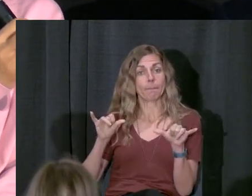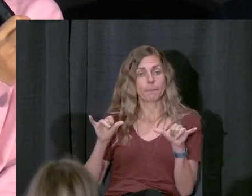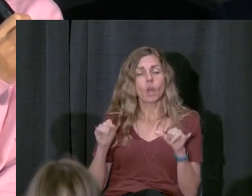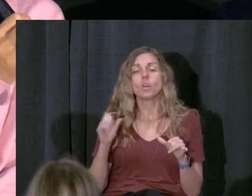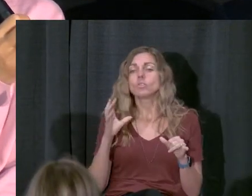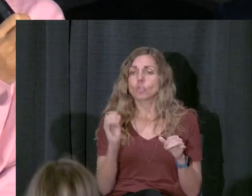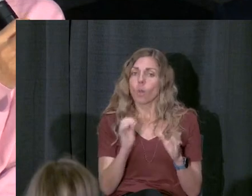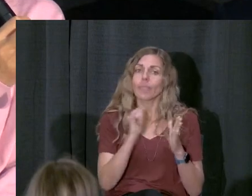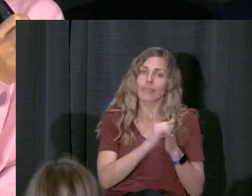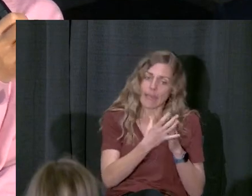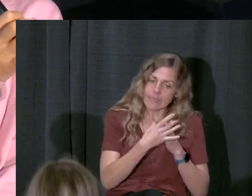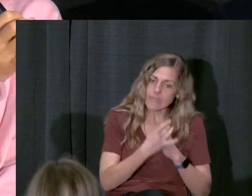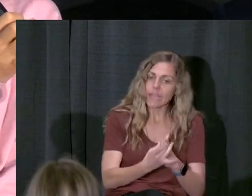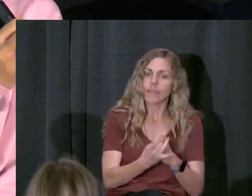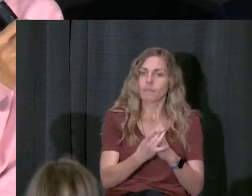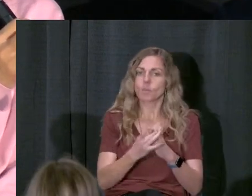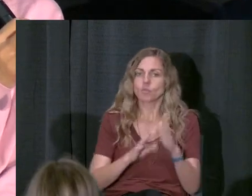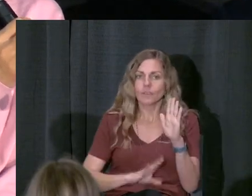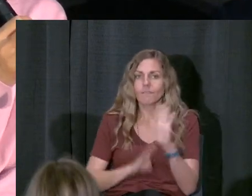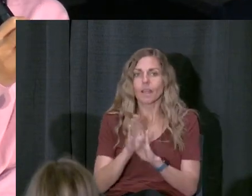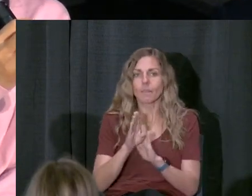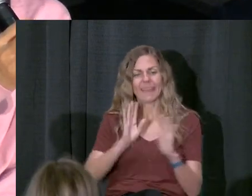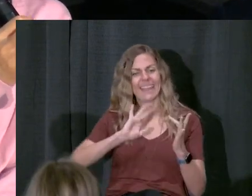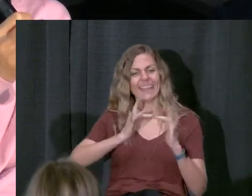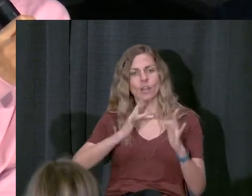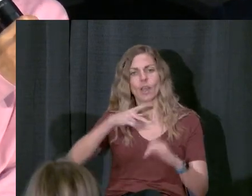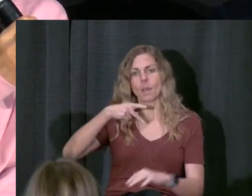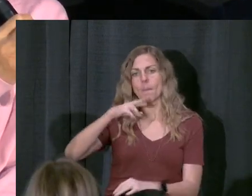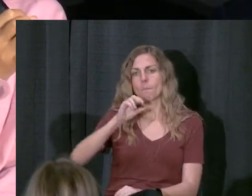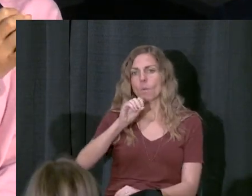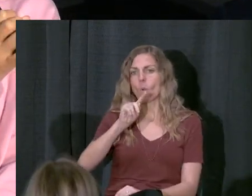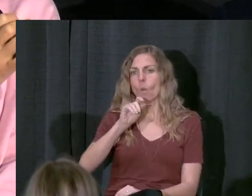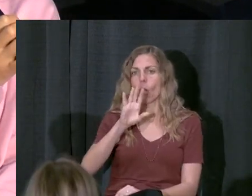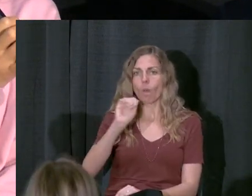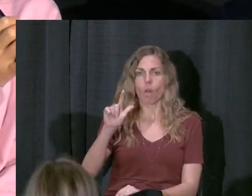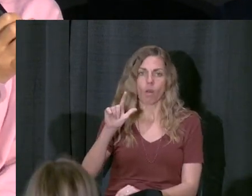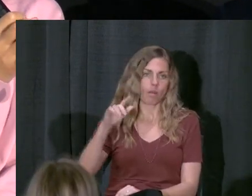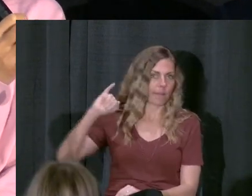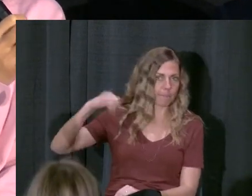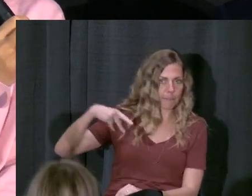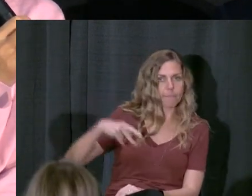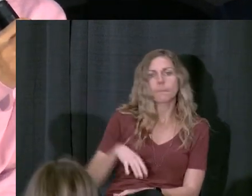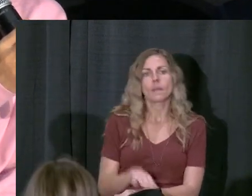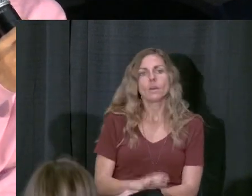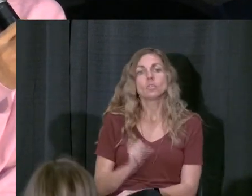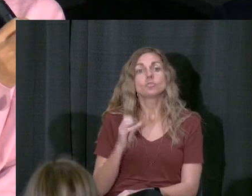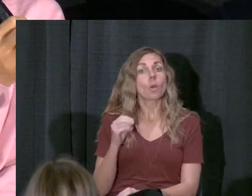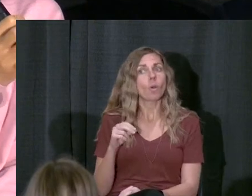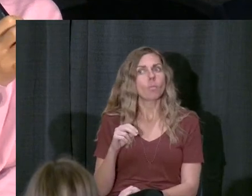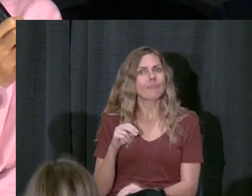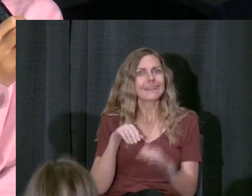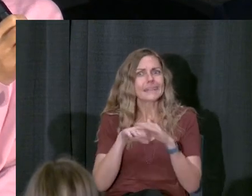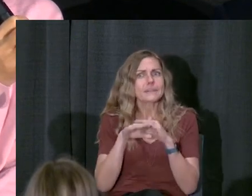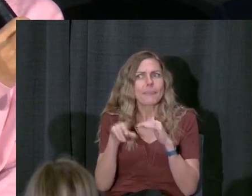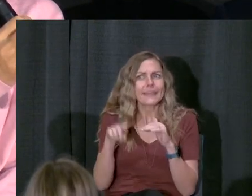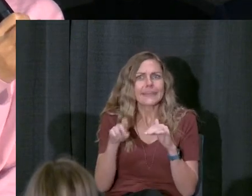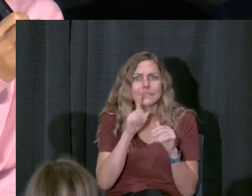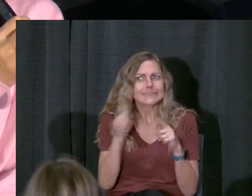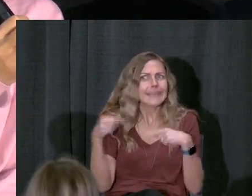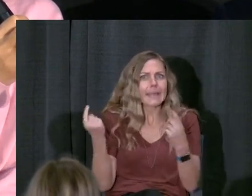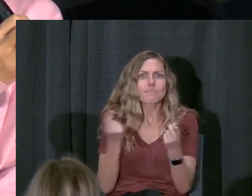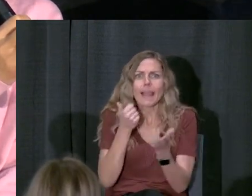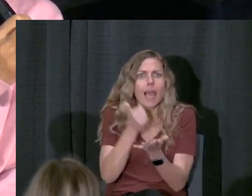to develop the internet protocol. So the accessibility needs has been, helping